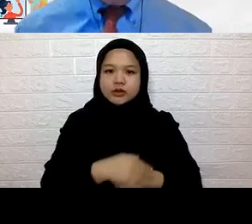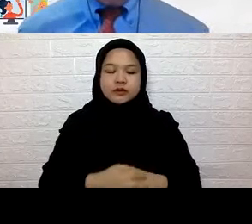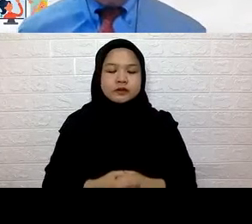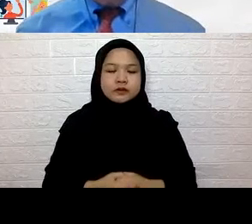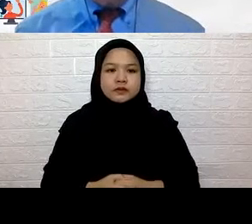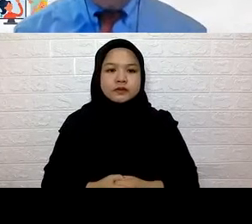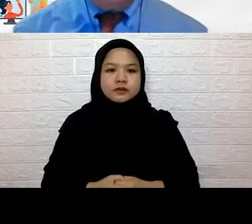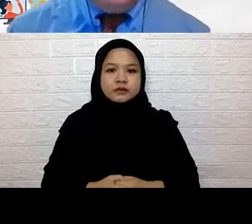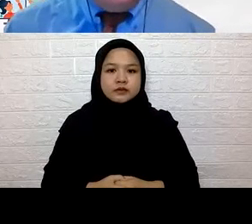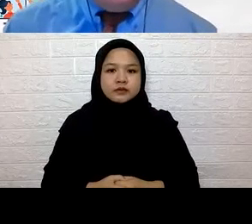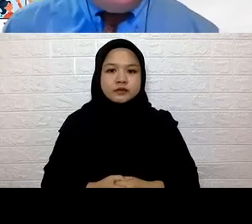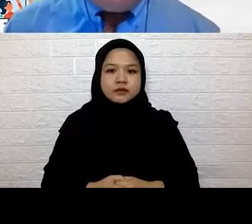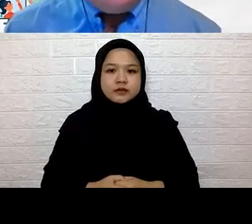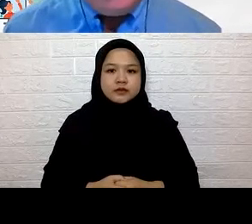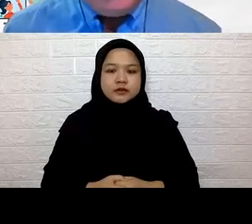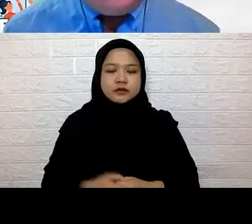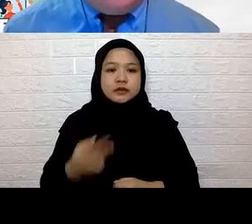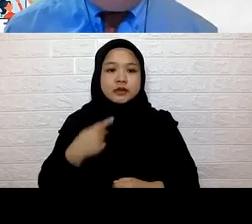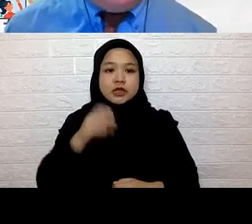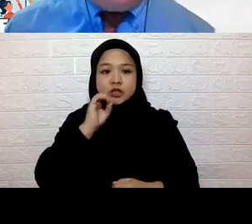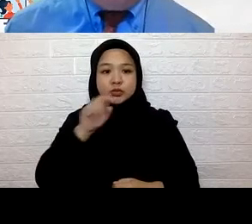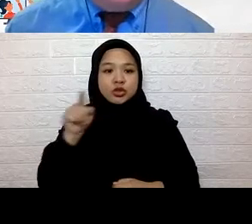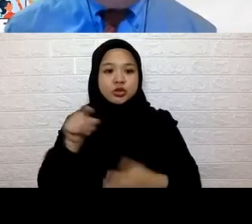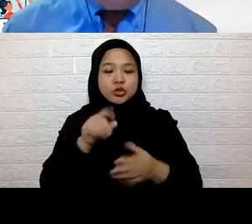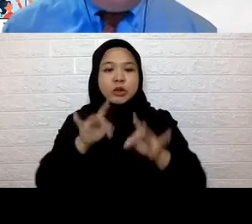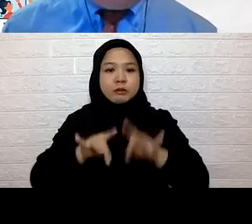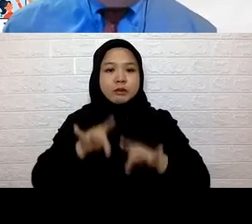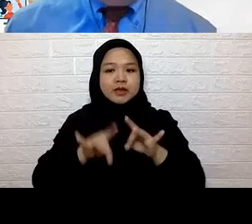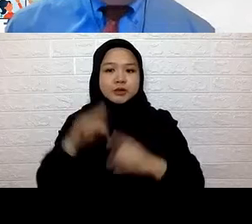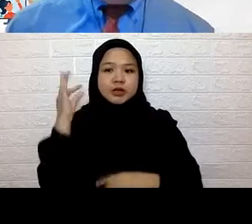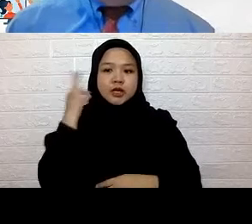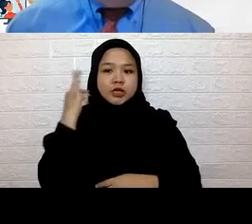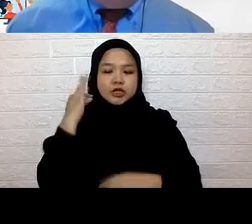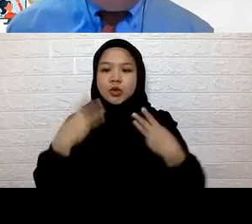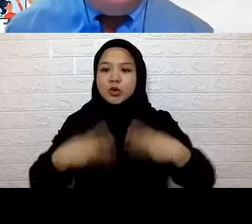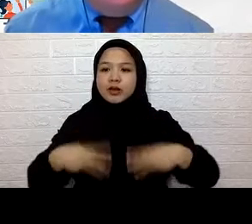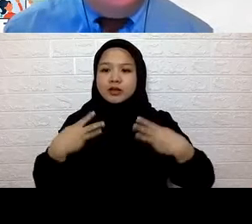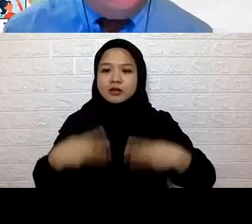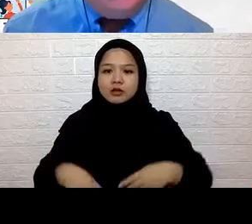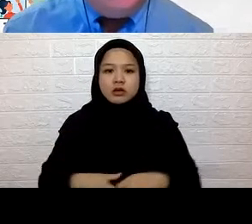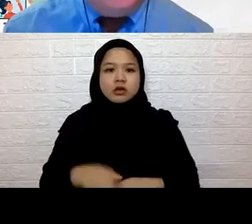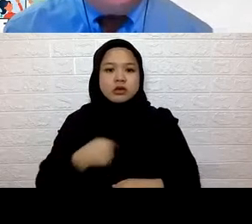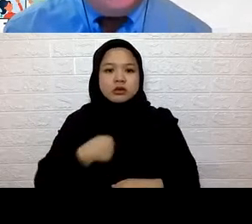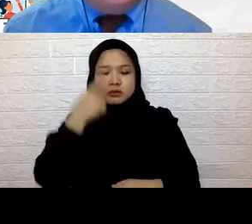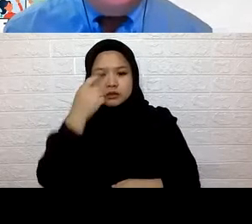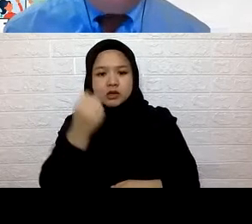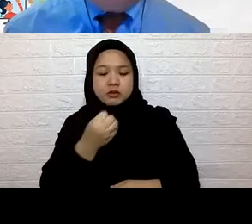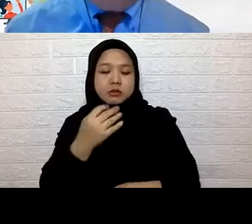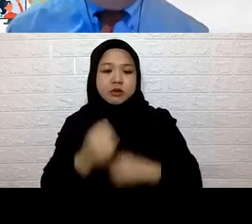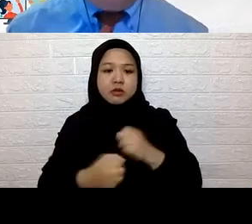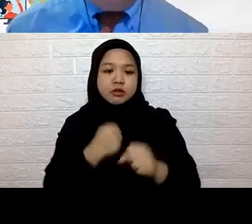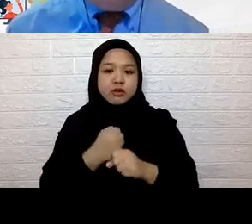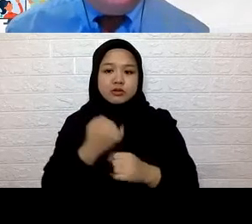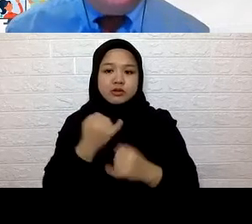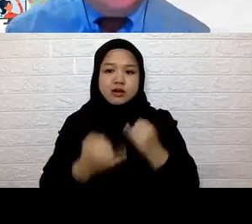management. Now, I believe that in recent years, the increased use